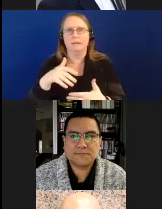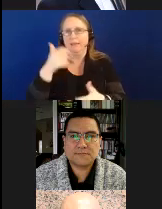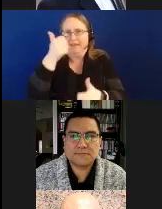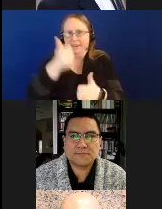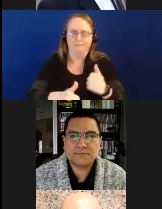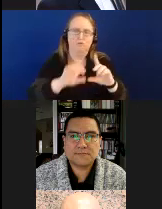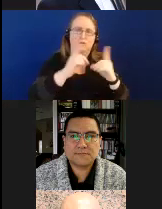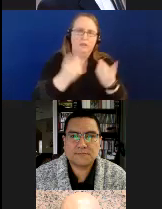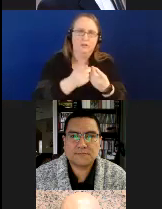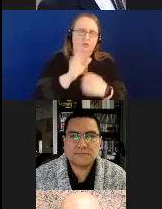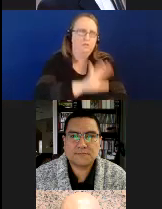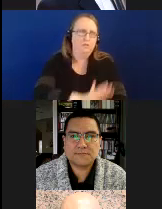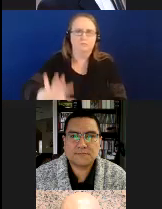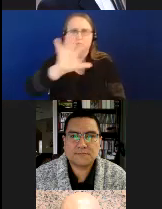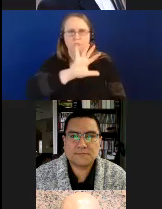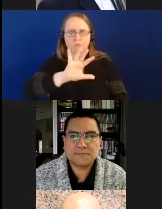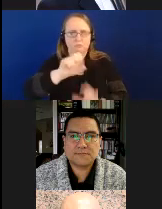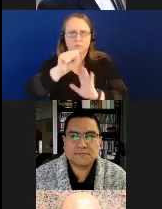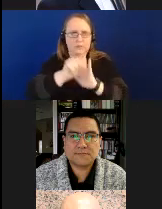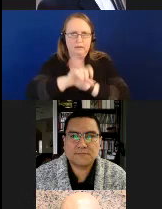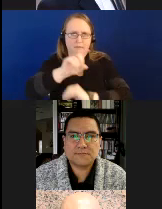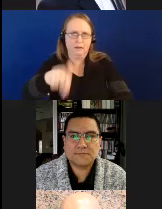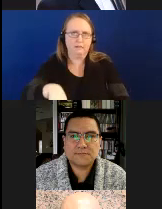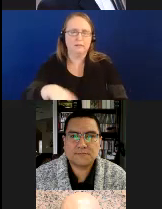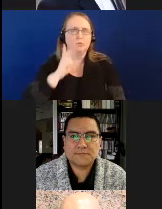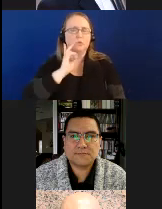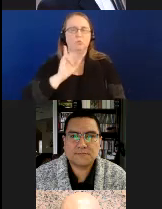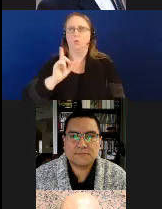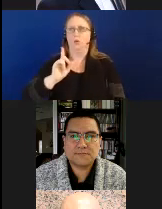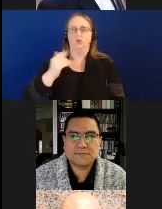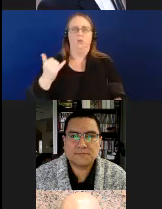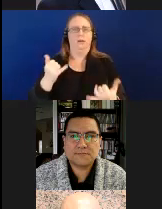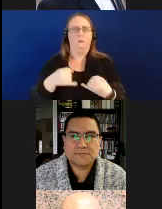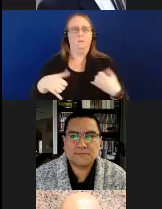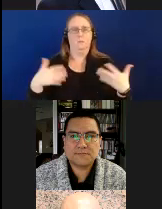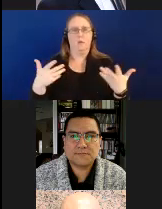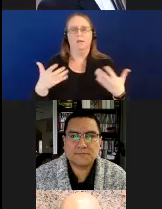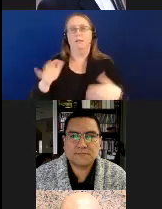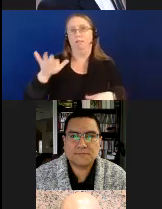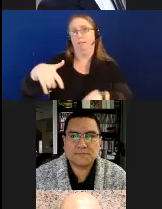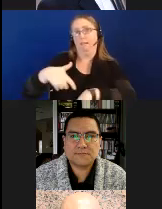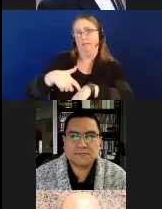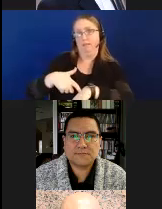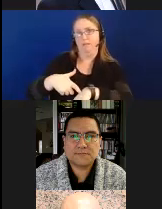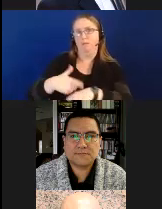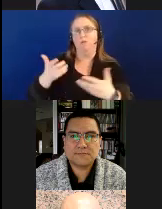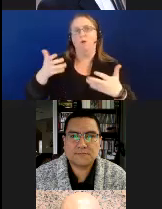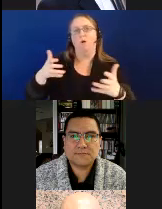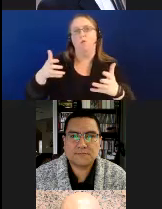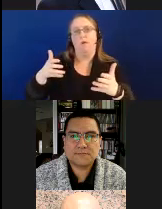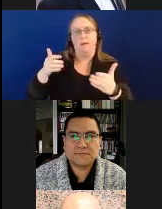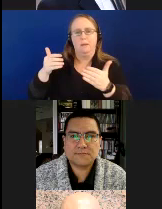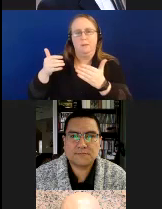district across the state, across Texas, to see where we were at. And back then, we were already very, very, very close